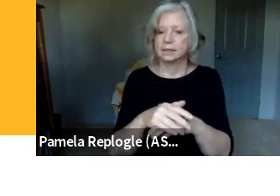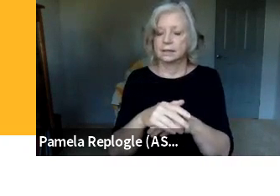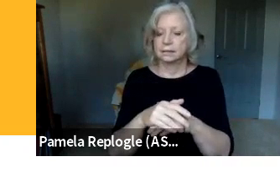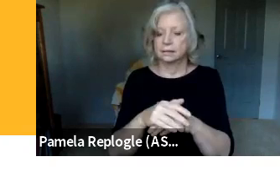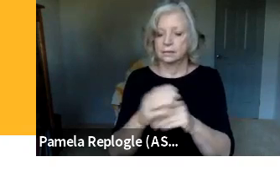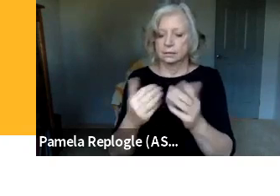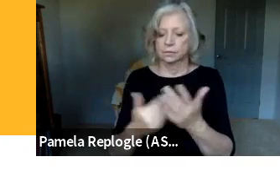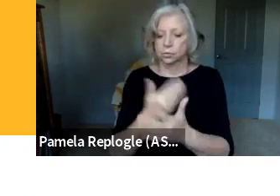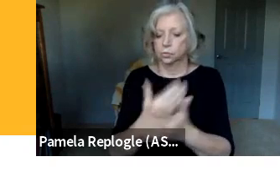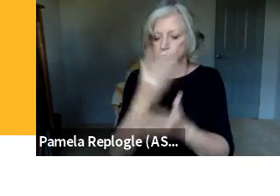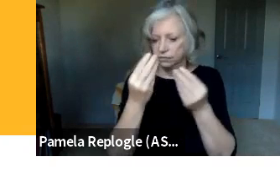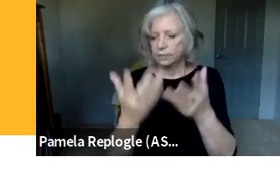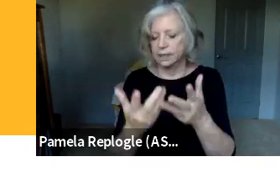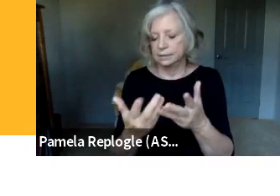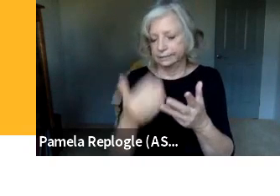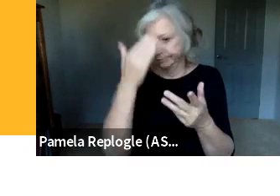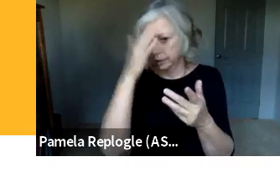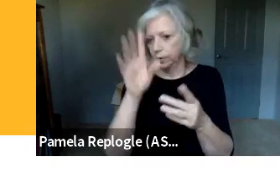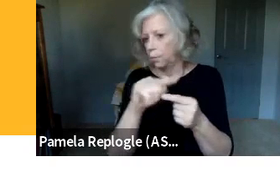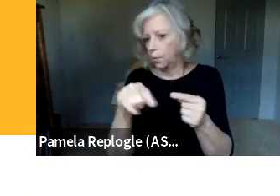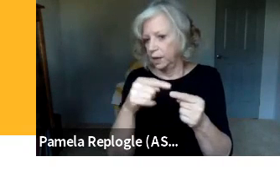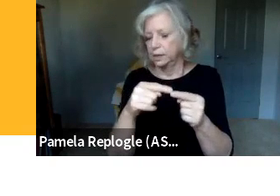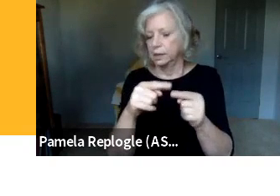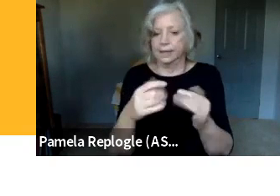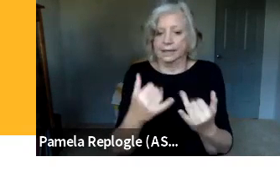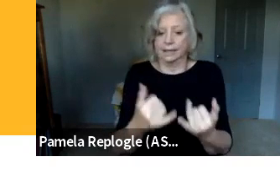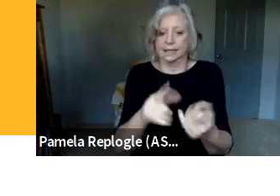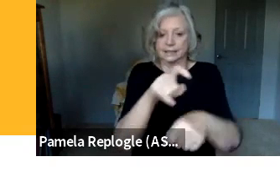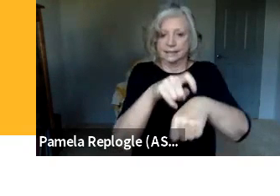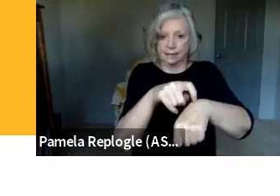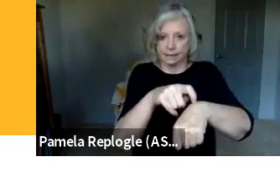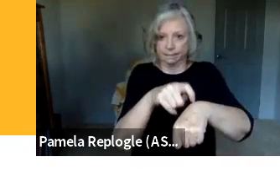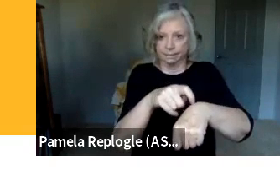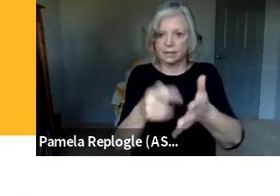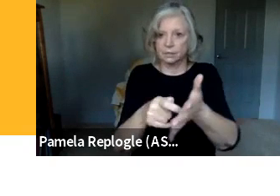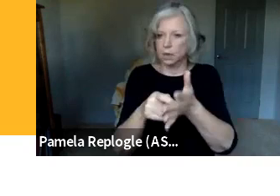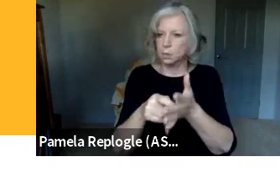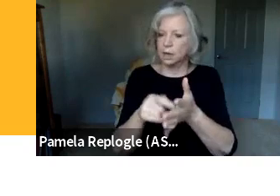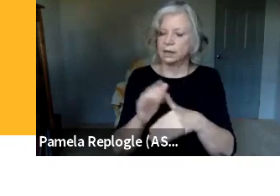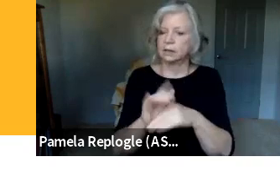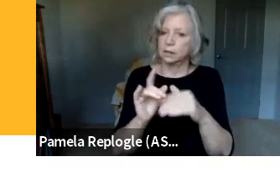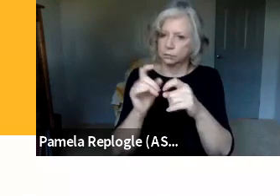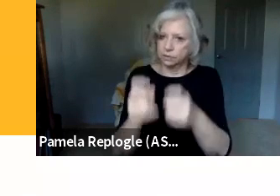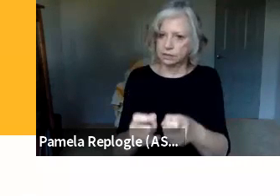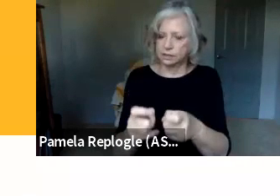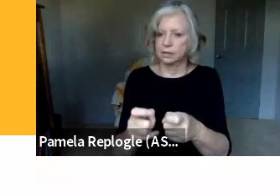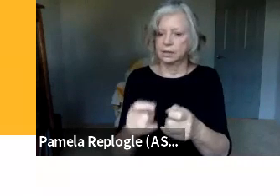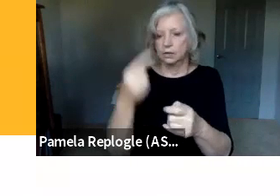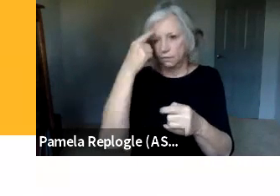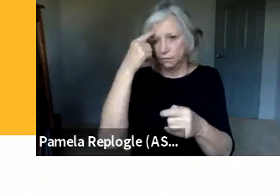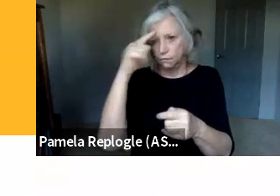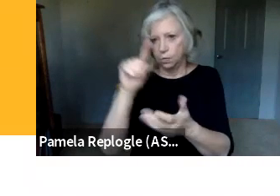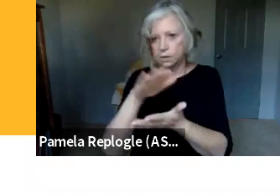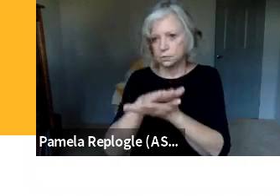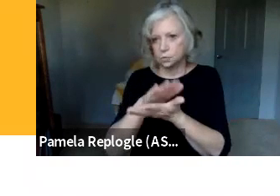not sure when that will happen. So at this point, these are the requirements and recommendations for schools.